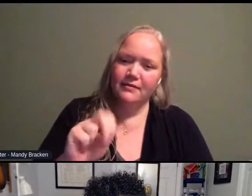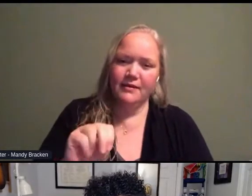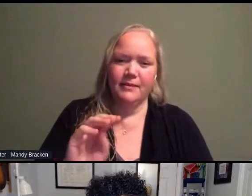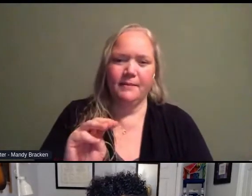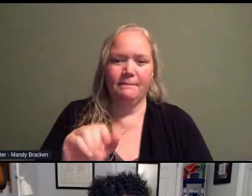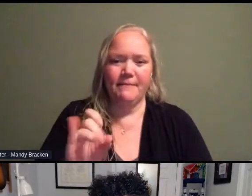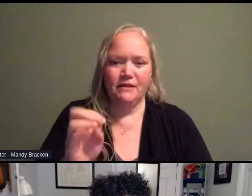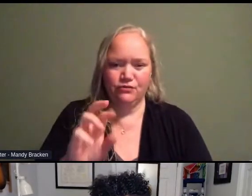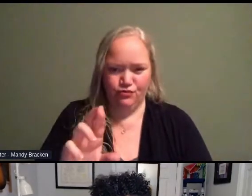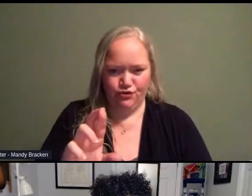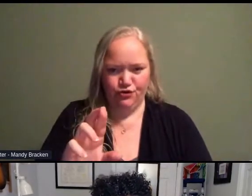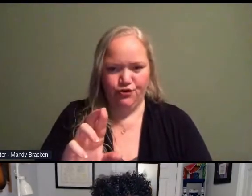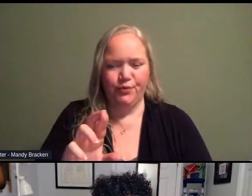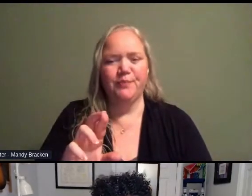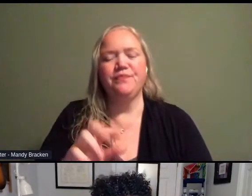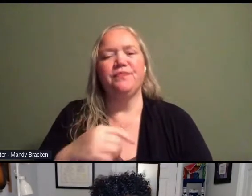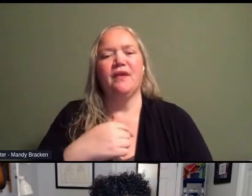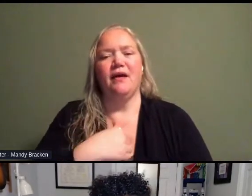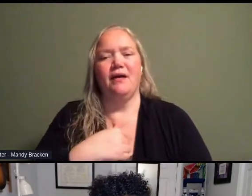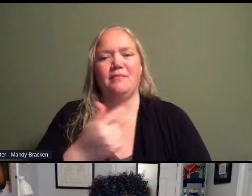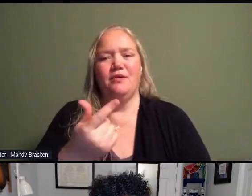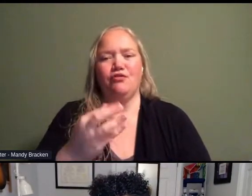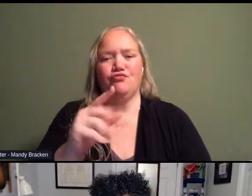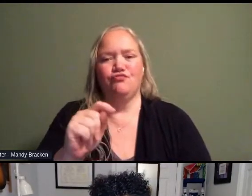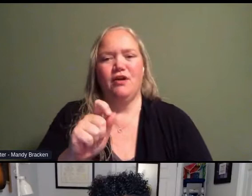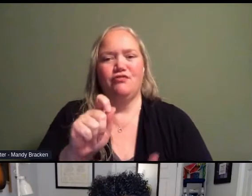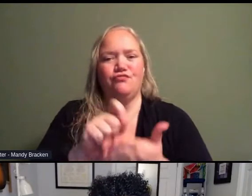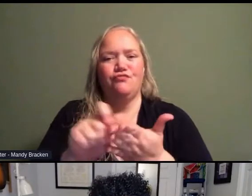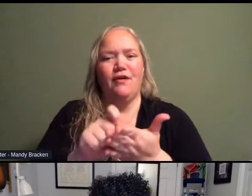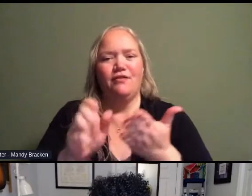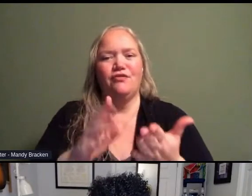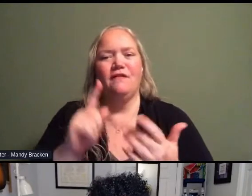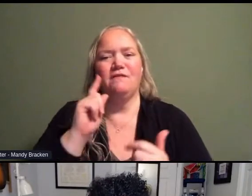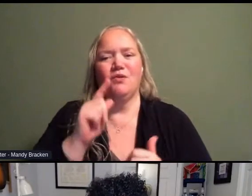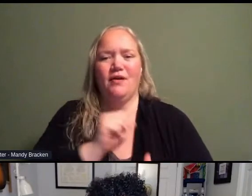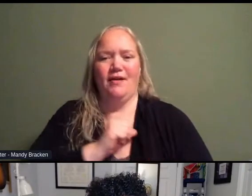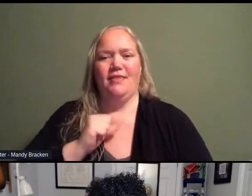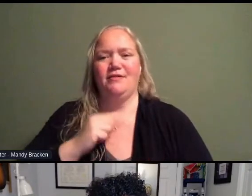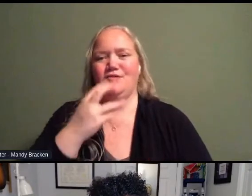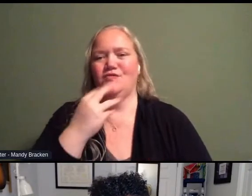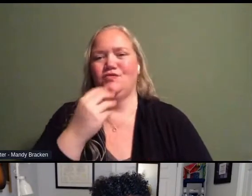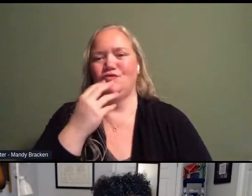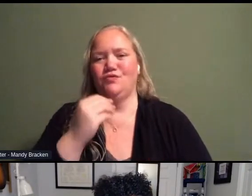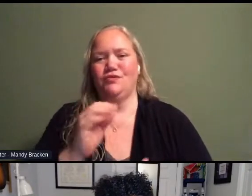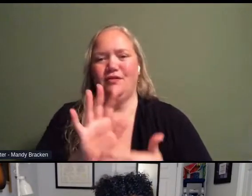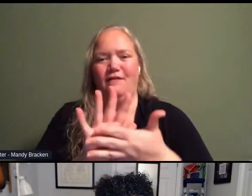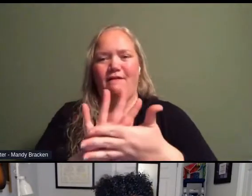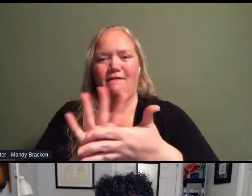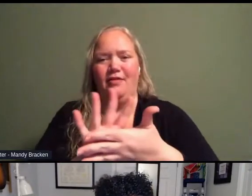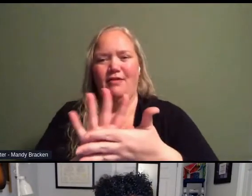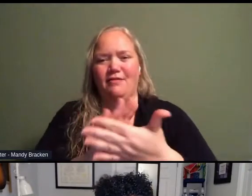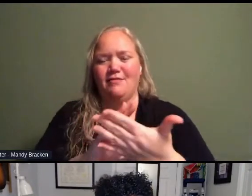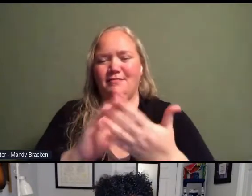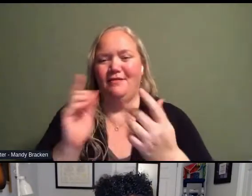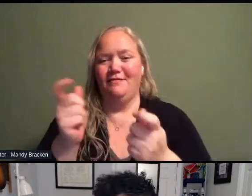Film Festival. And allow me to just give it a plug because it's coming very